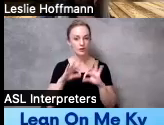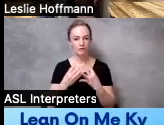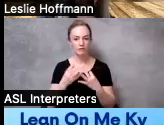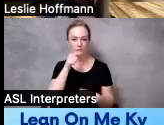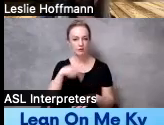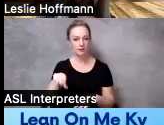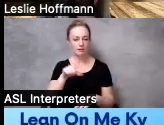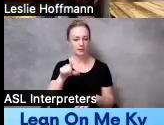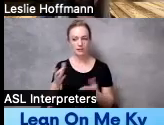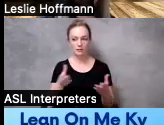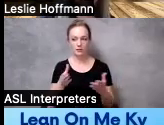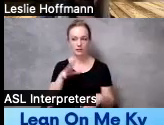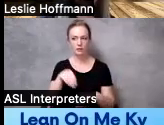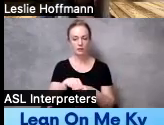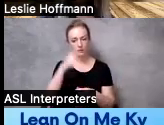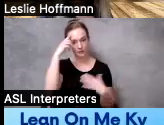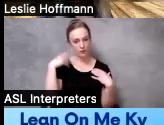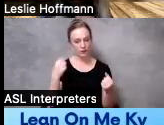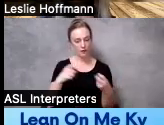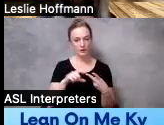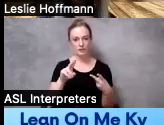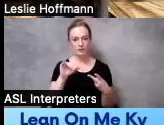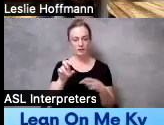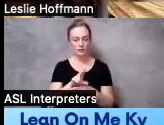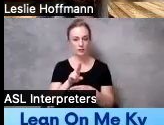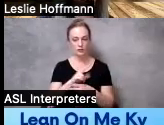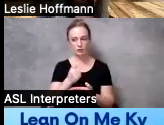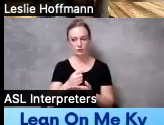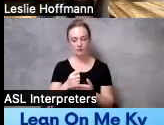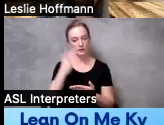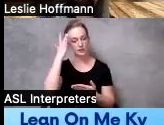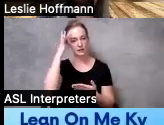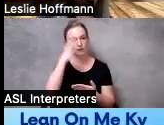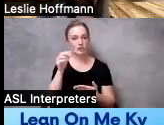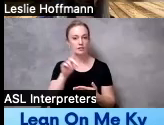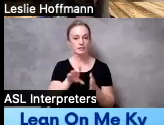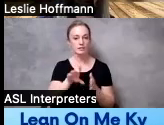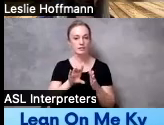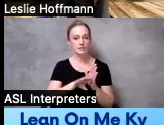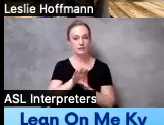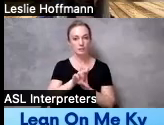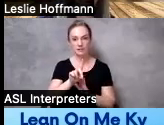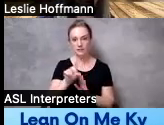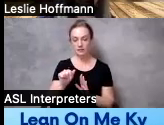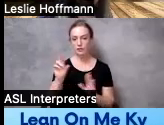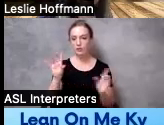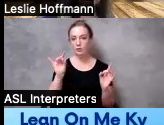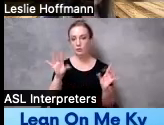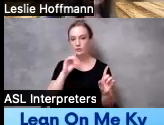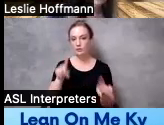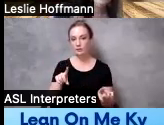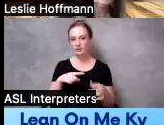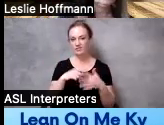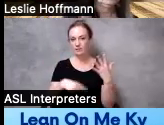services that include mental health, substance use treatment, intellectual and developmental disabilities, crisis response, and more. Seven